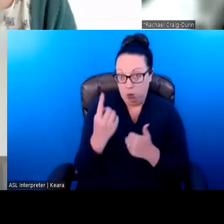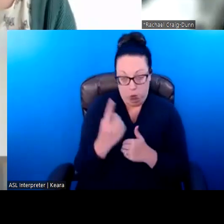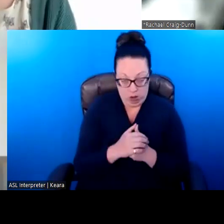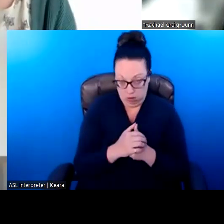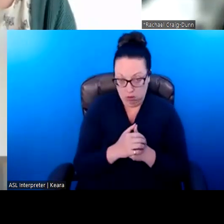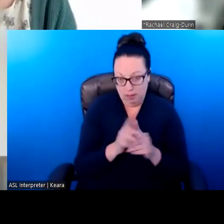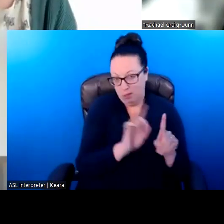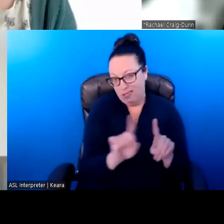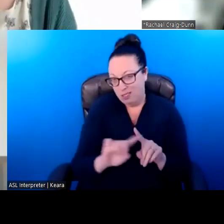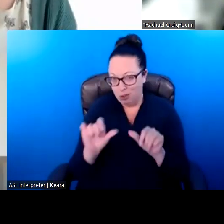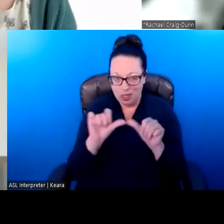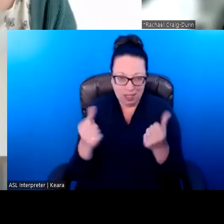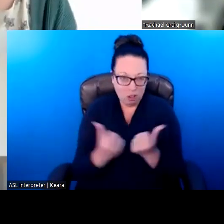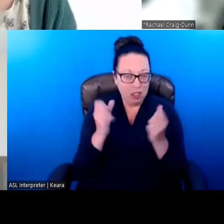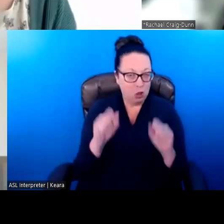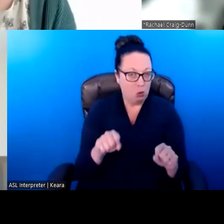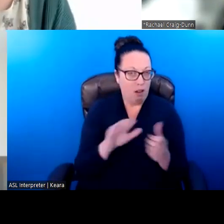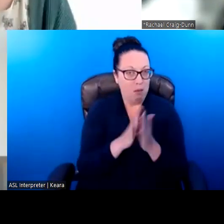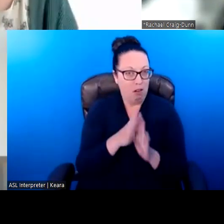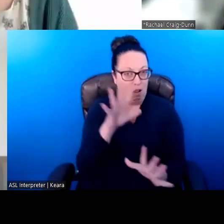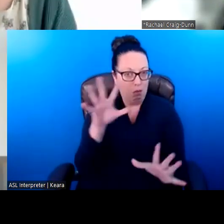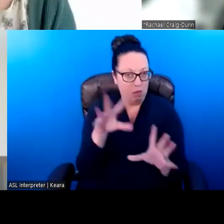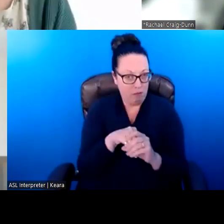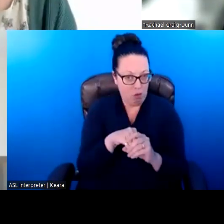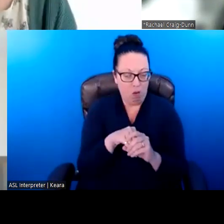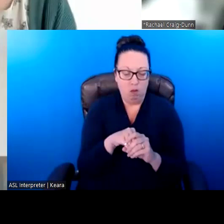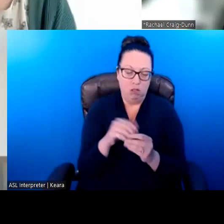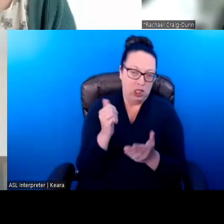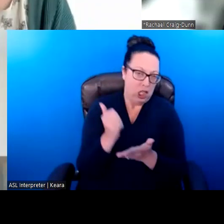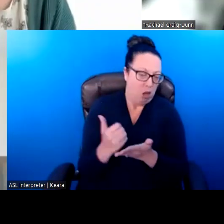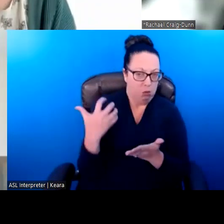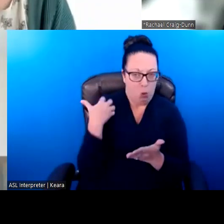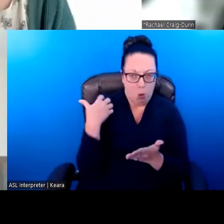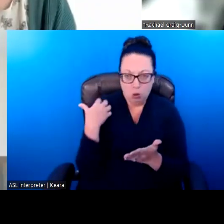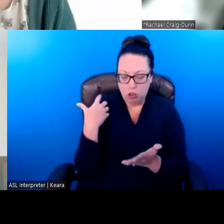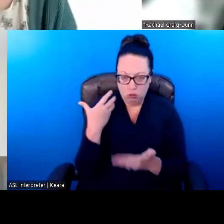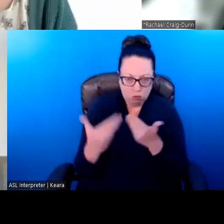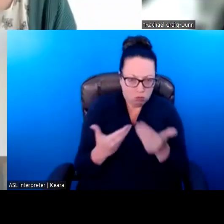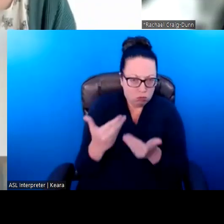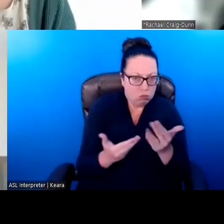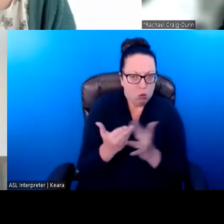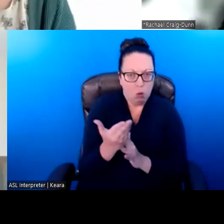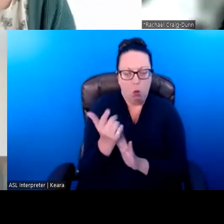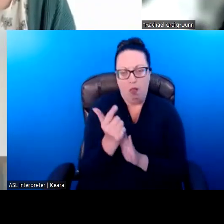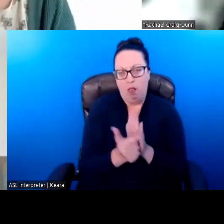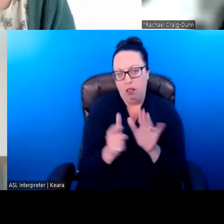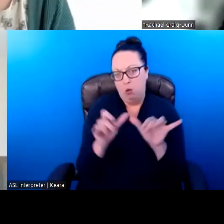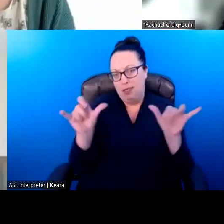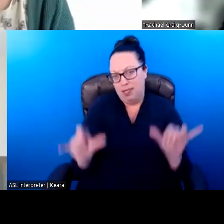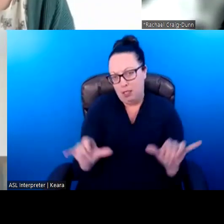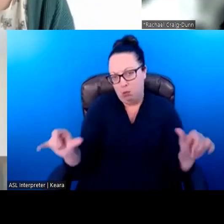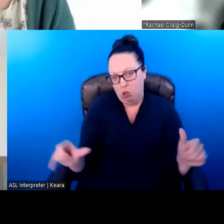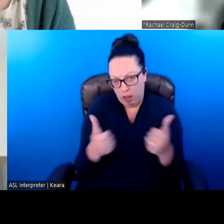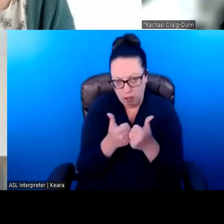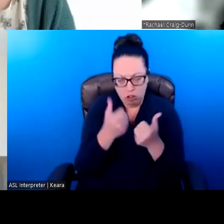able to get plugged in with that could really help coach through these legal system, if you will, challenges or